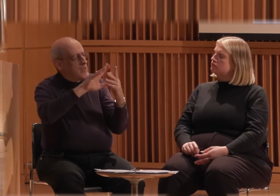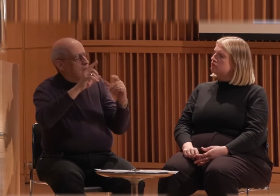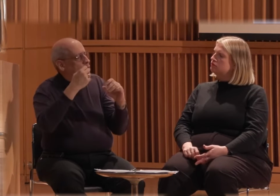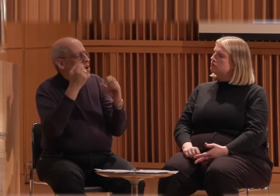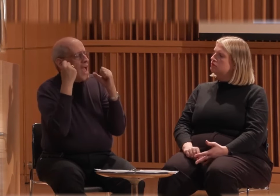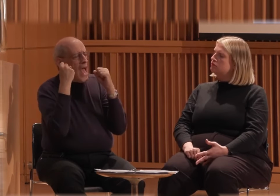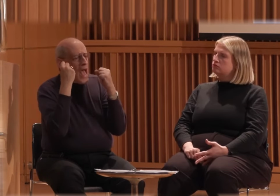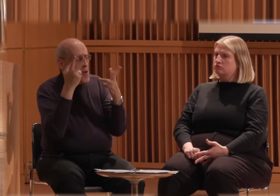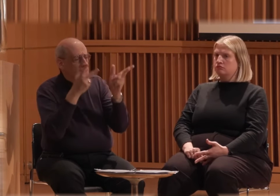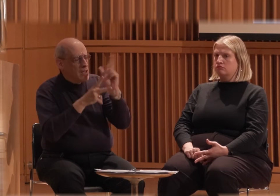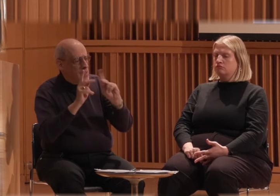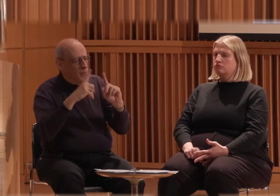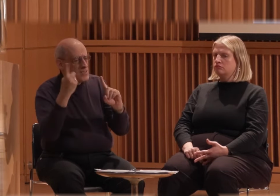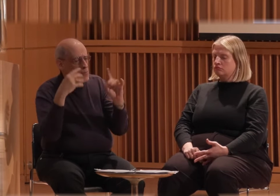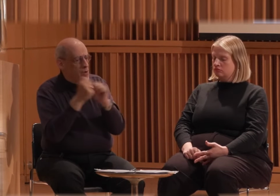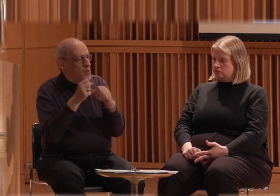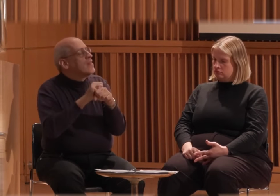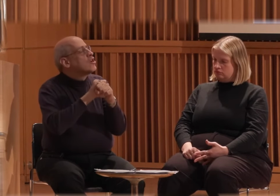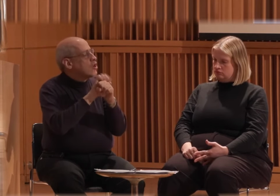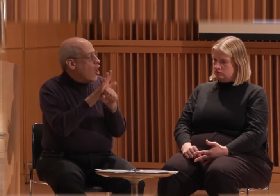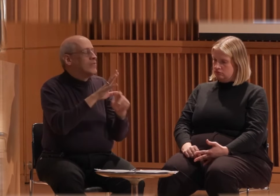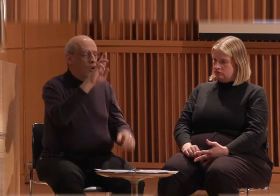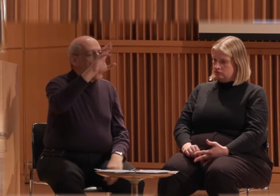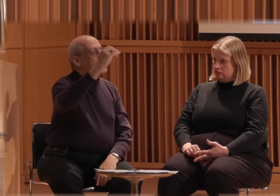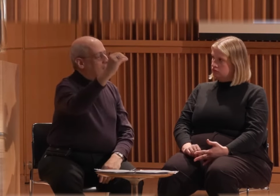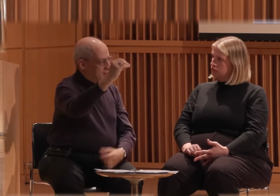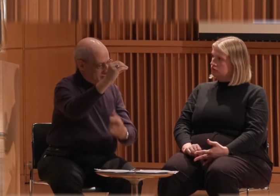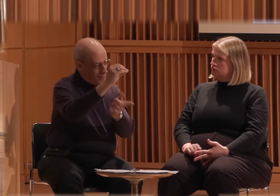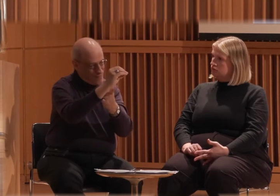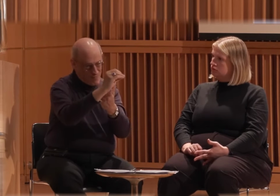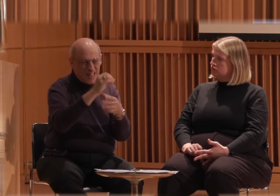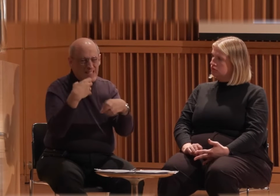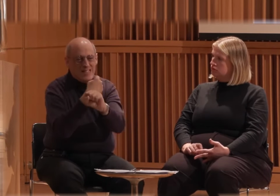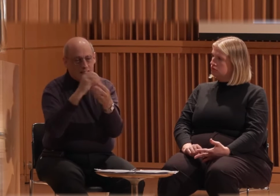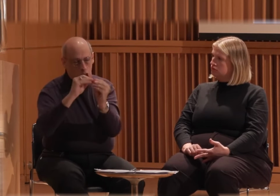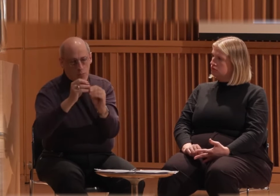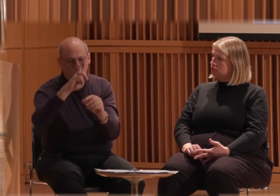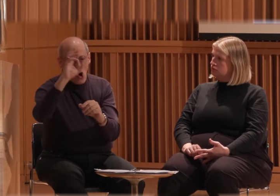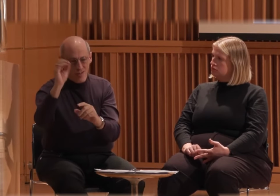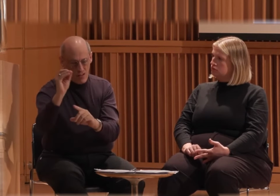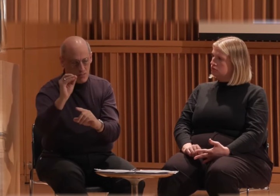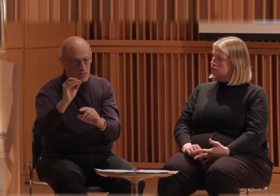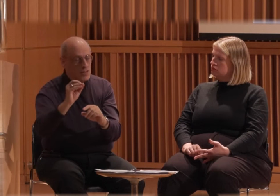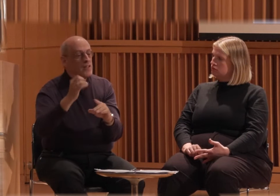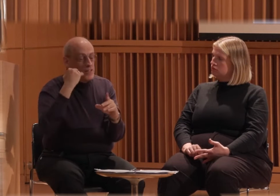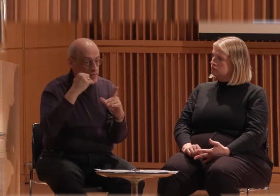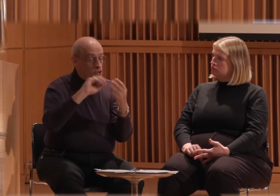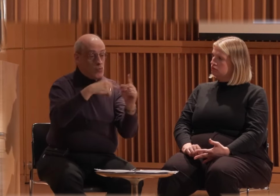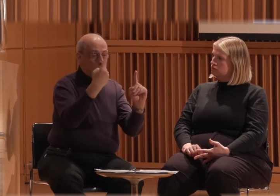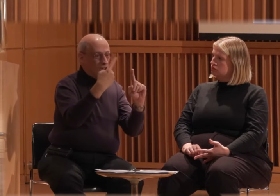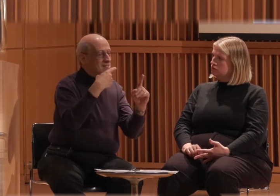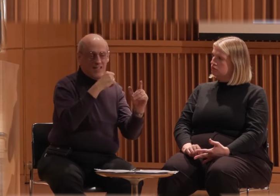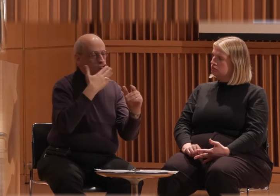average number of people somebody with COVID would infect. And if it was greater than one, not good. If it was something